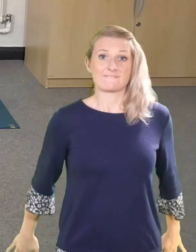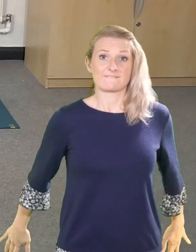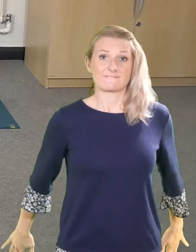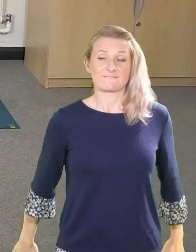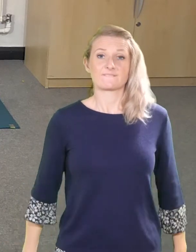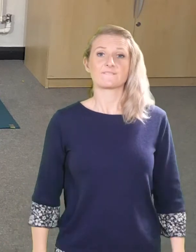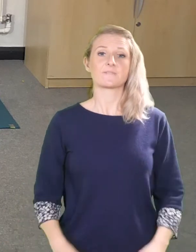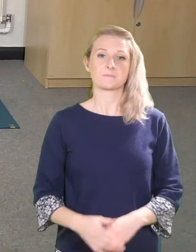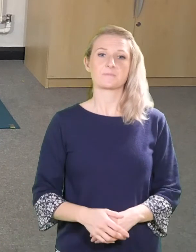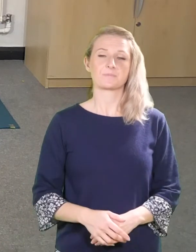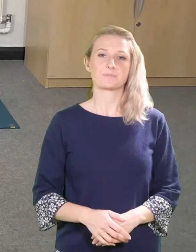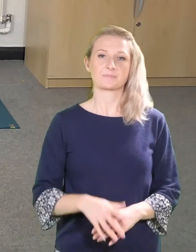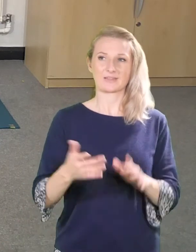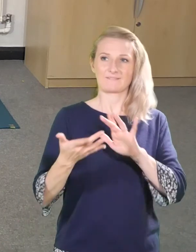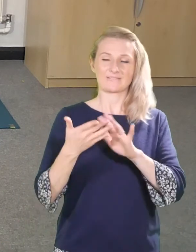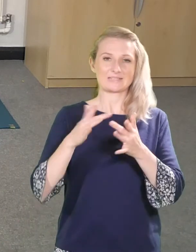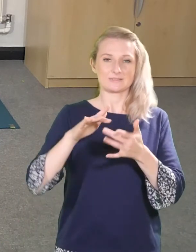down towards the toes.